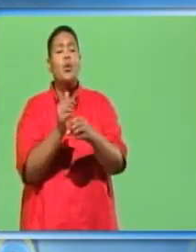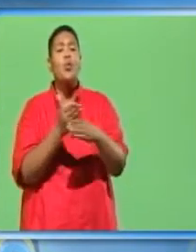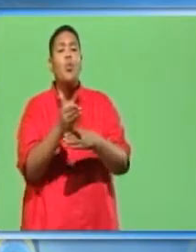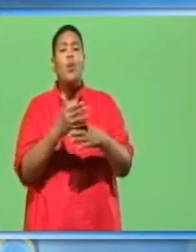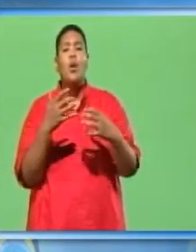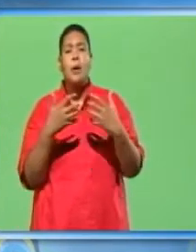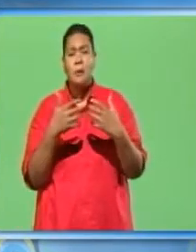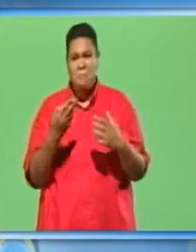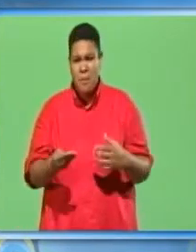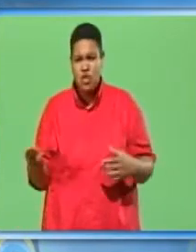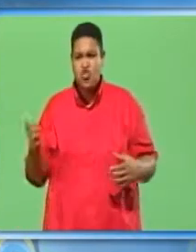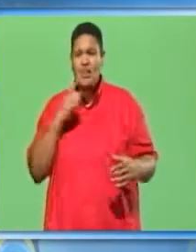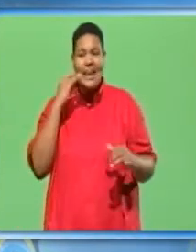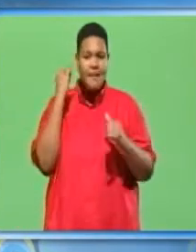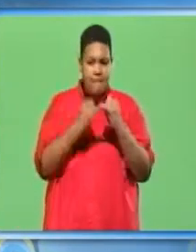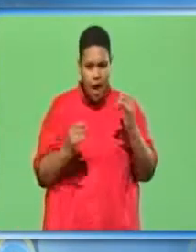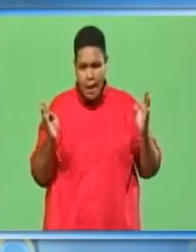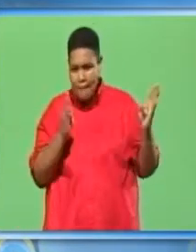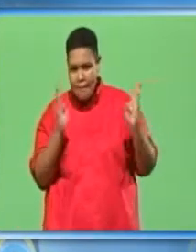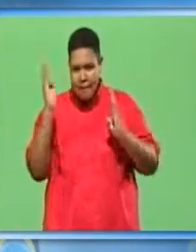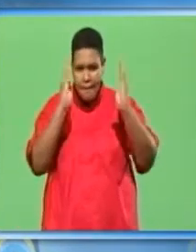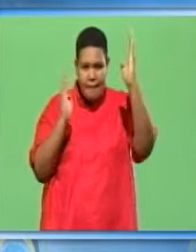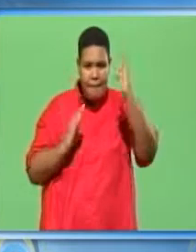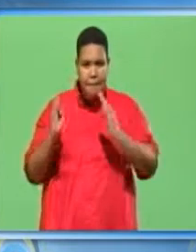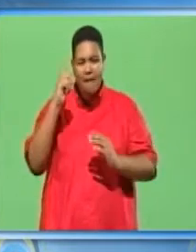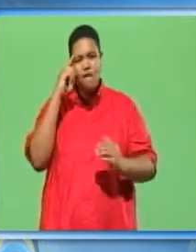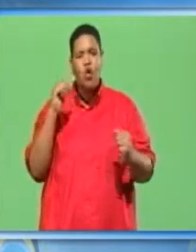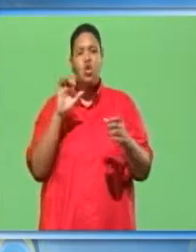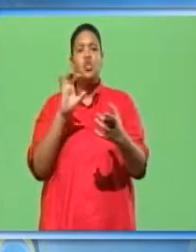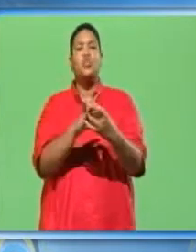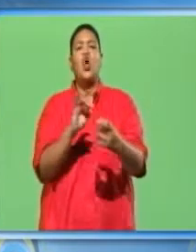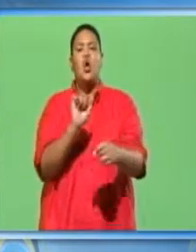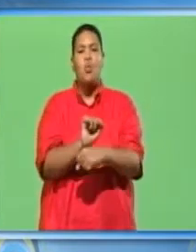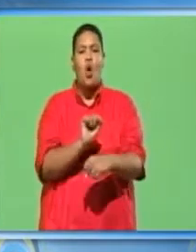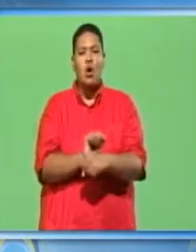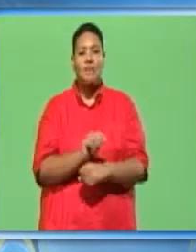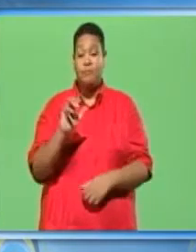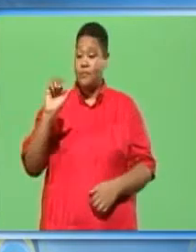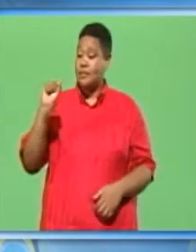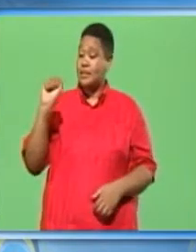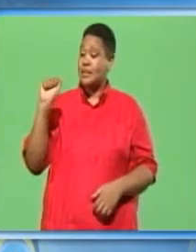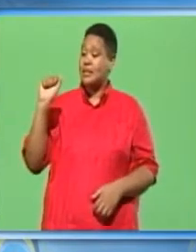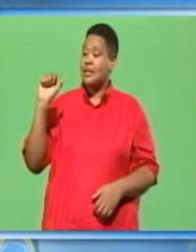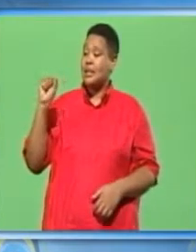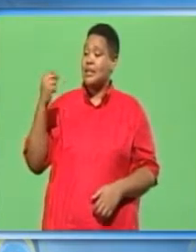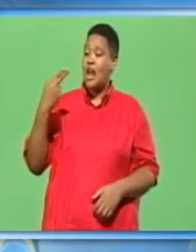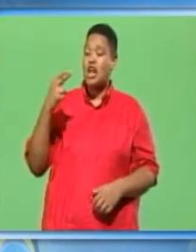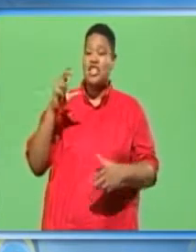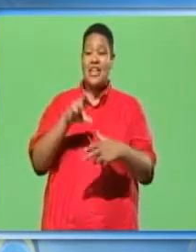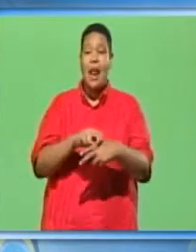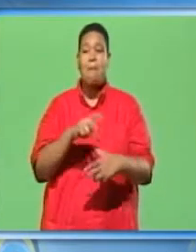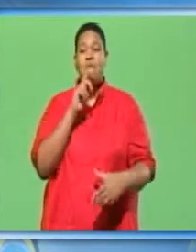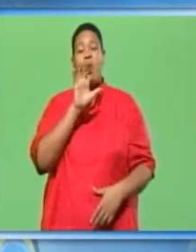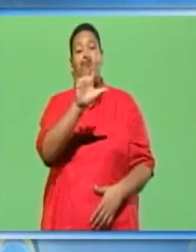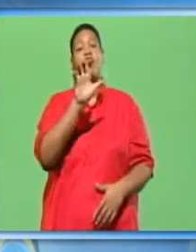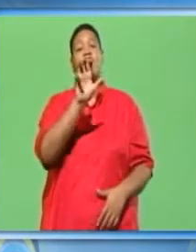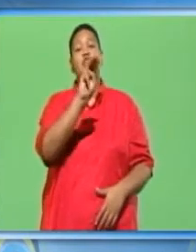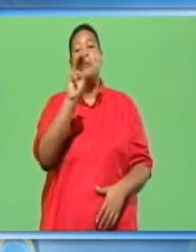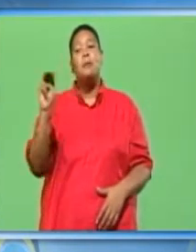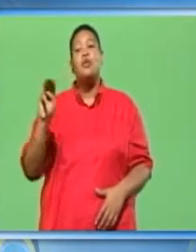materials in the final assembly of joinery work. The sash clamp is available in sizes from 500 millimeters